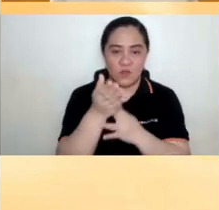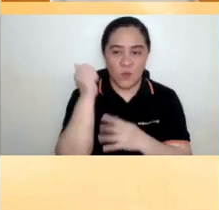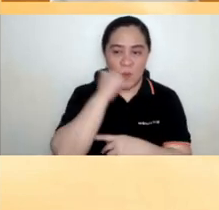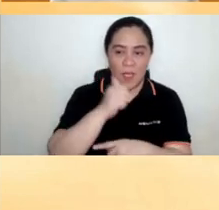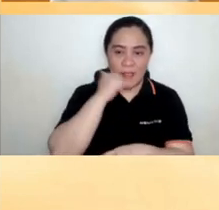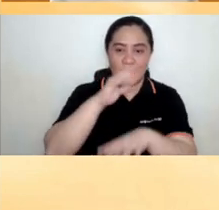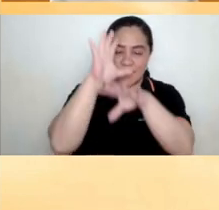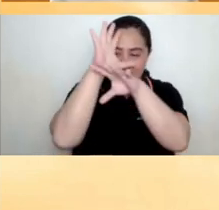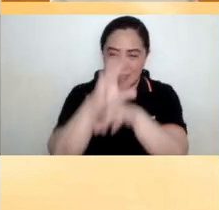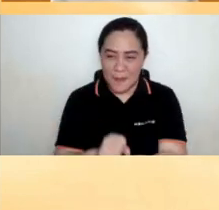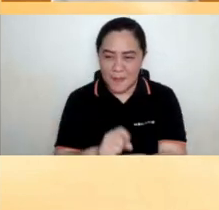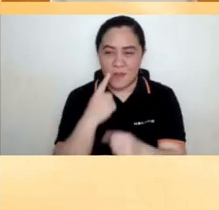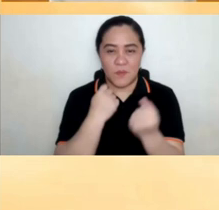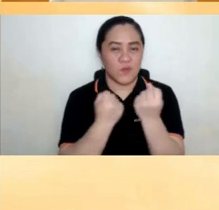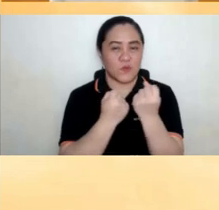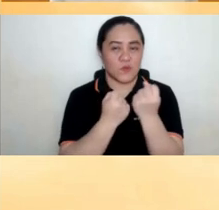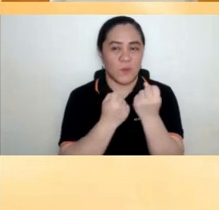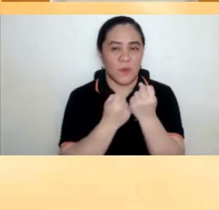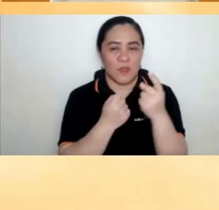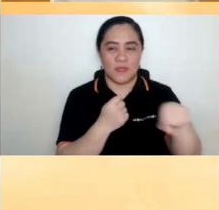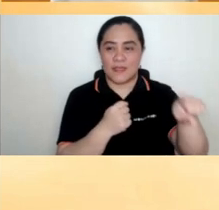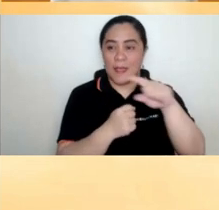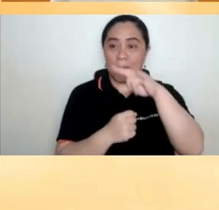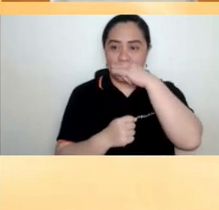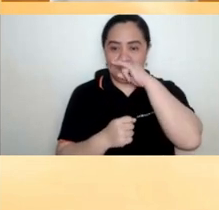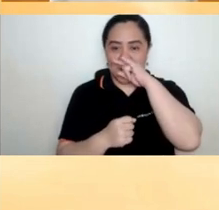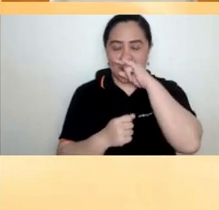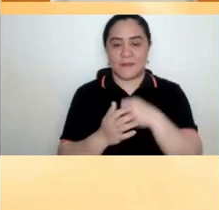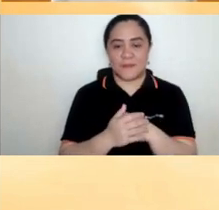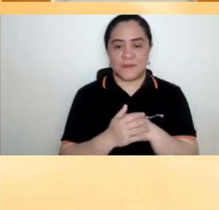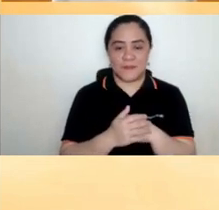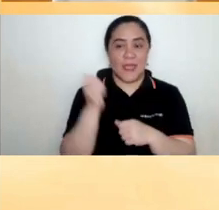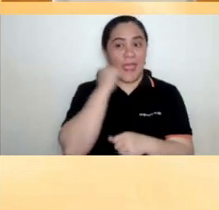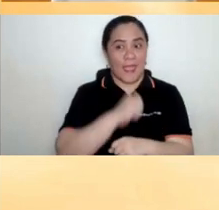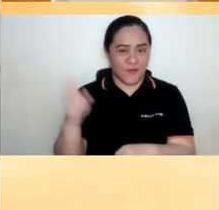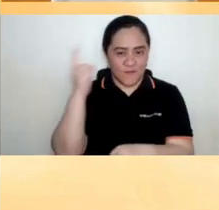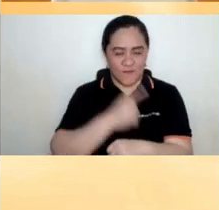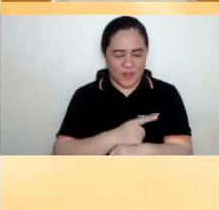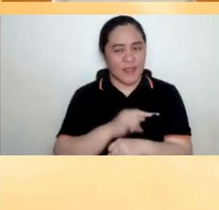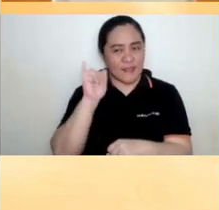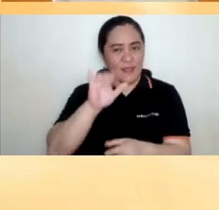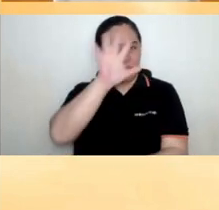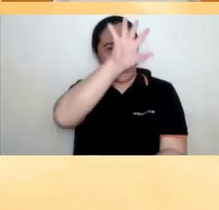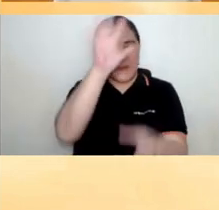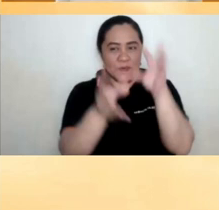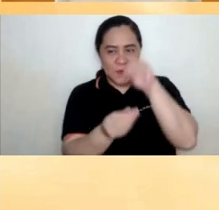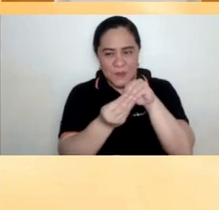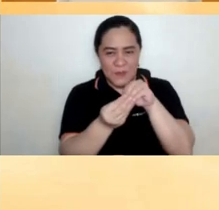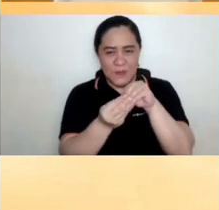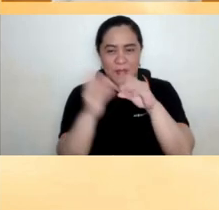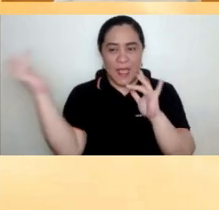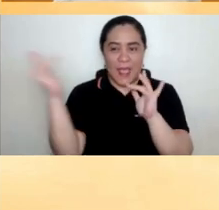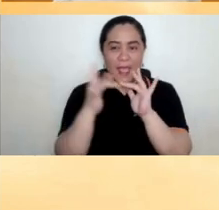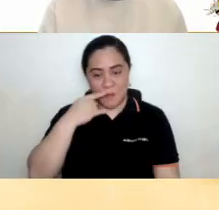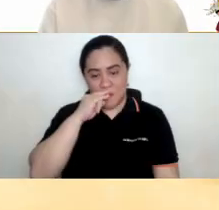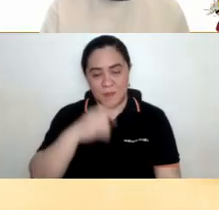habits and the support that we give to our children and teens every day. All of that makes a difference in rewiring the